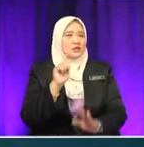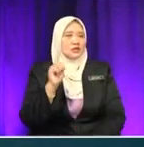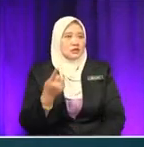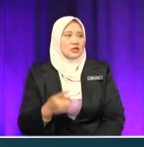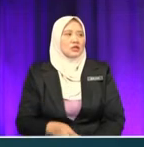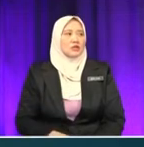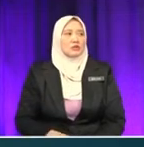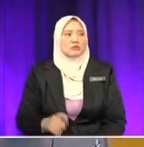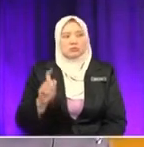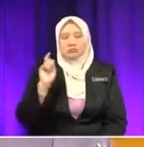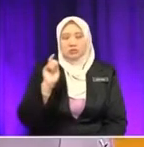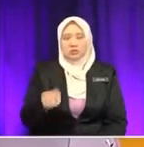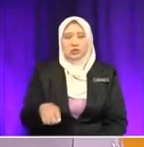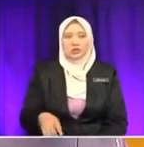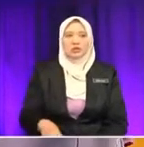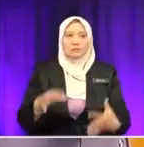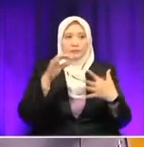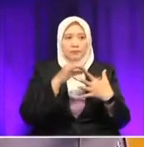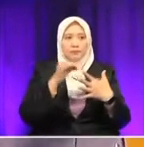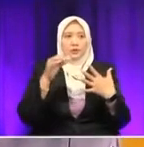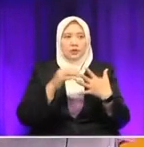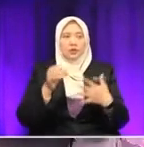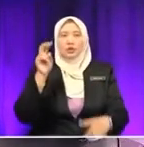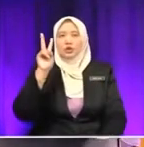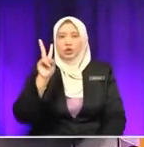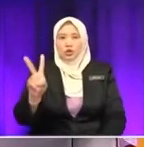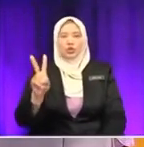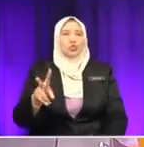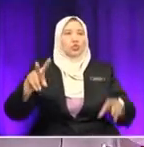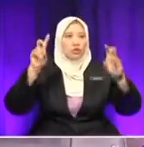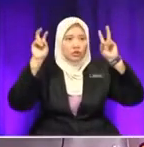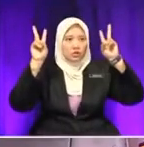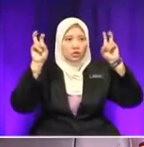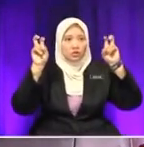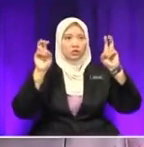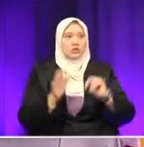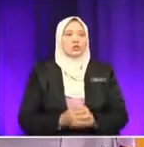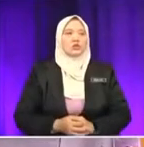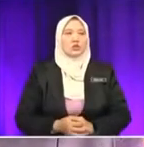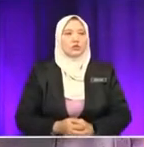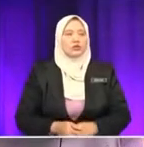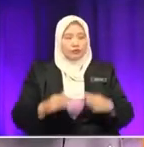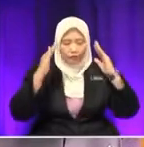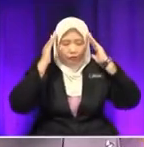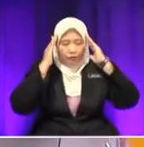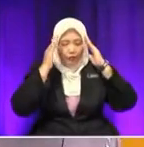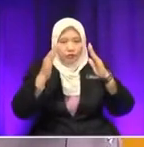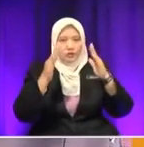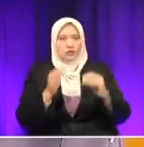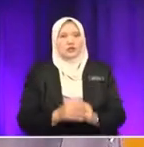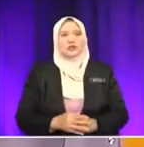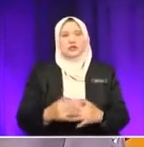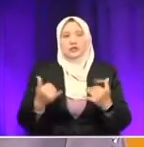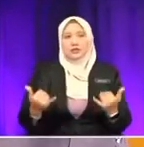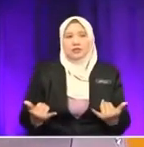least 2 content. And how are you going to do that? Focus, fasten your seatbelt, and listen carefully. Today